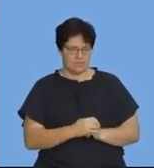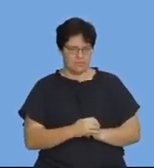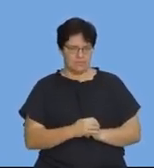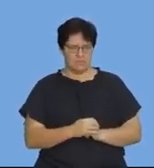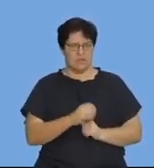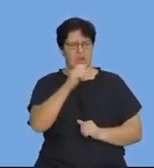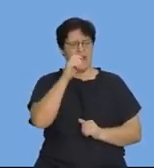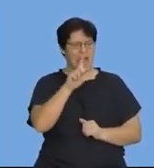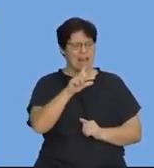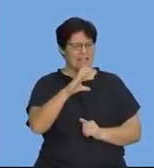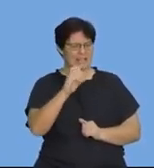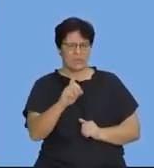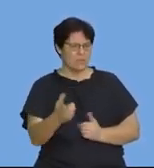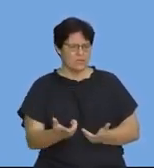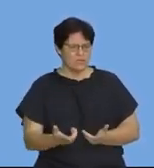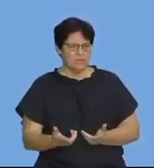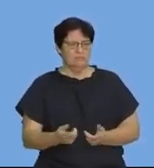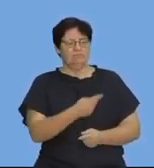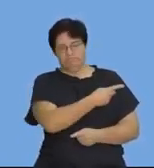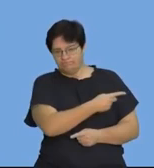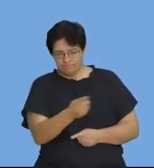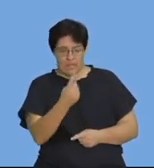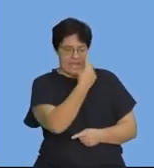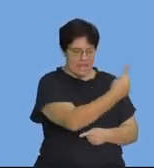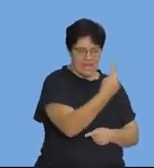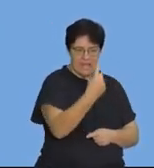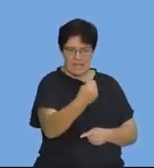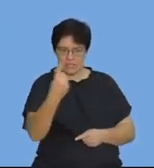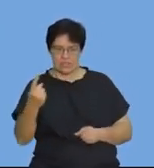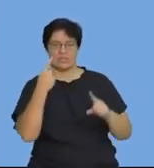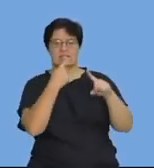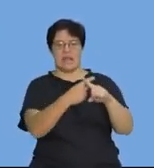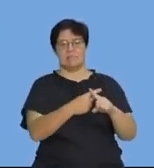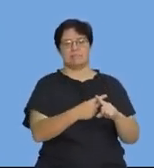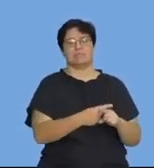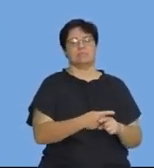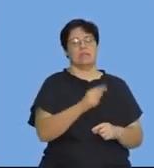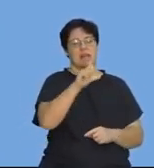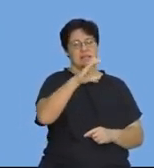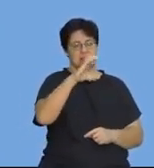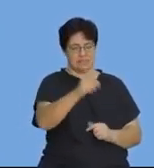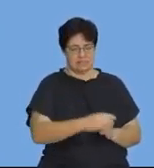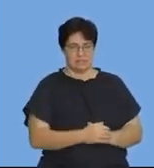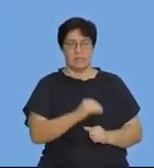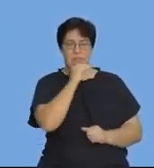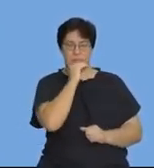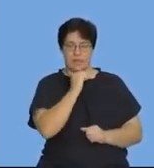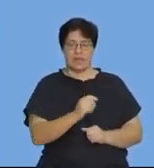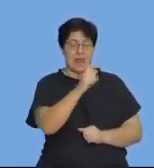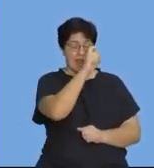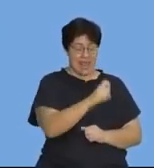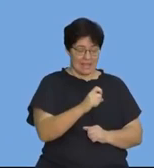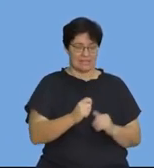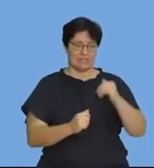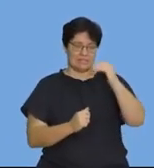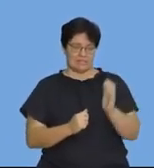the LCD? You multiply every term by the LCD. So it becomes x multiplied by